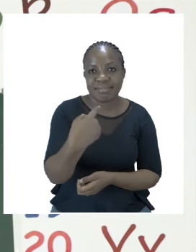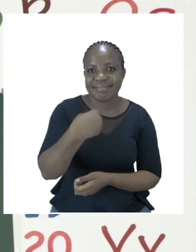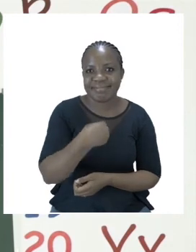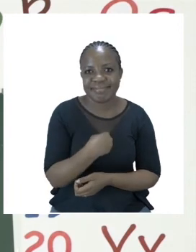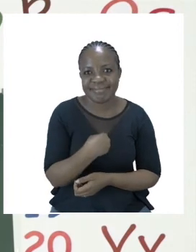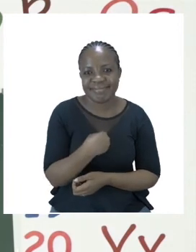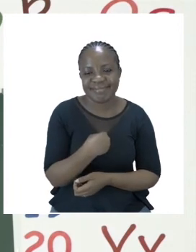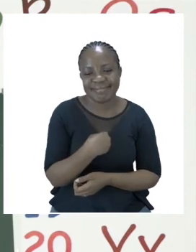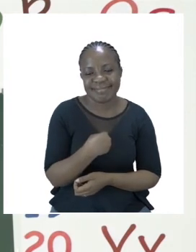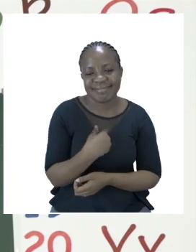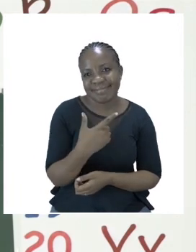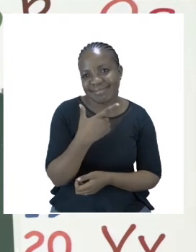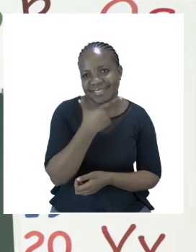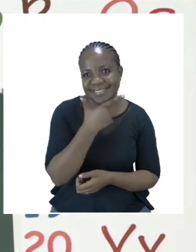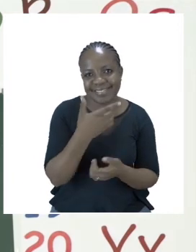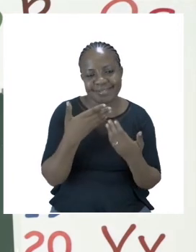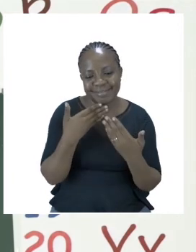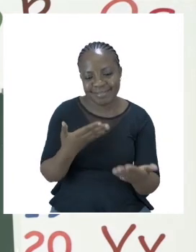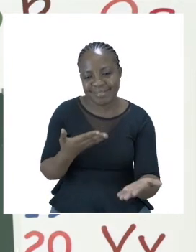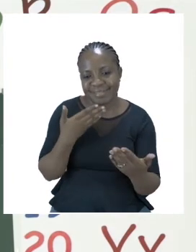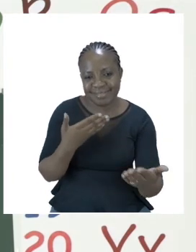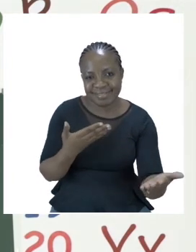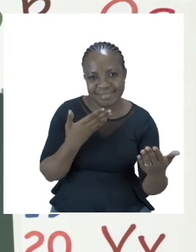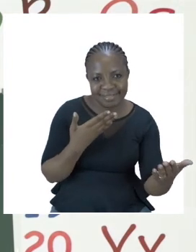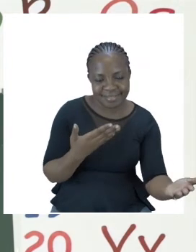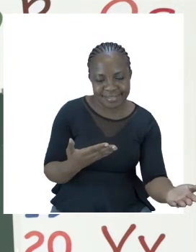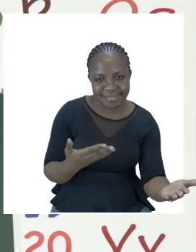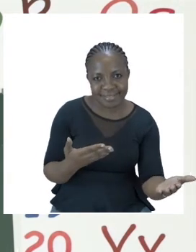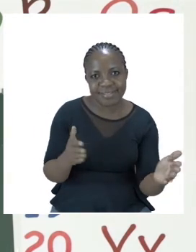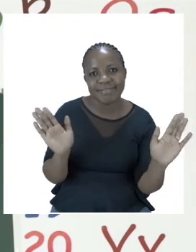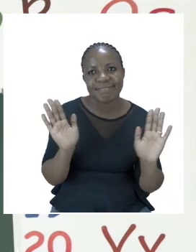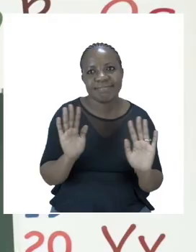we would like to say thank you and goodbye.